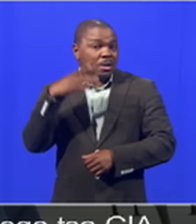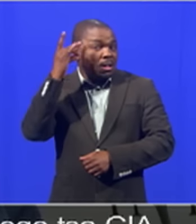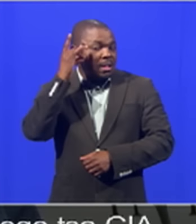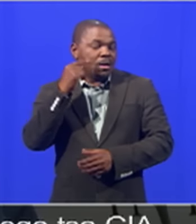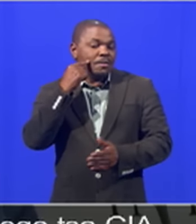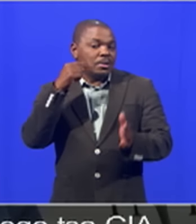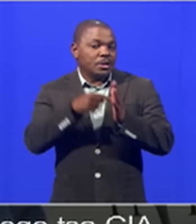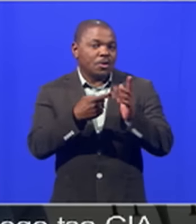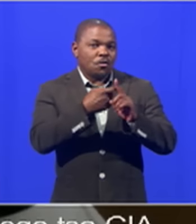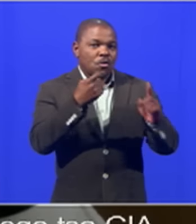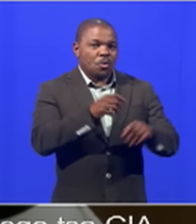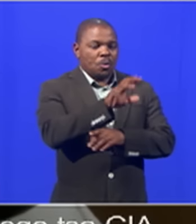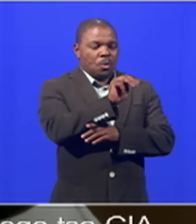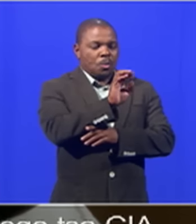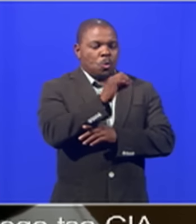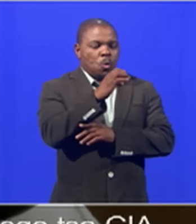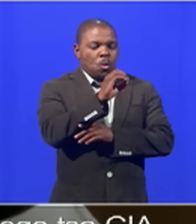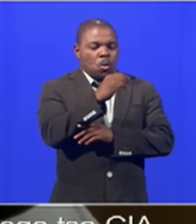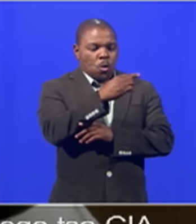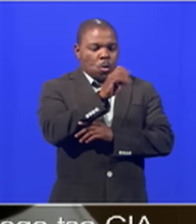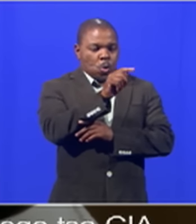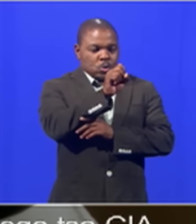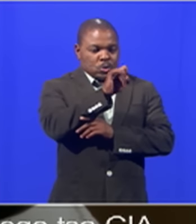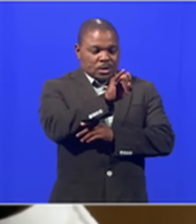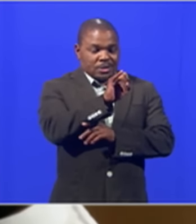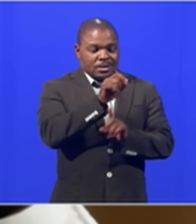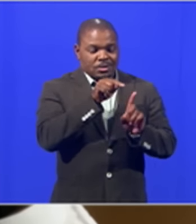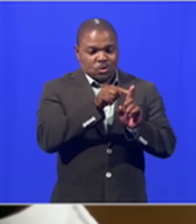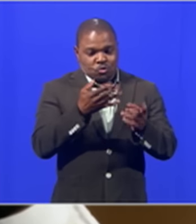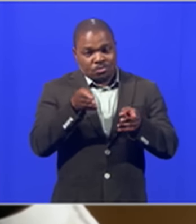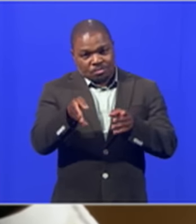tswa go Brown Mogotsi mo tsatsing la gompieno.